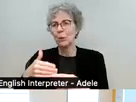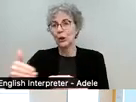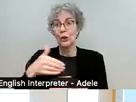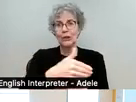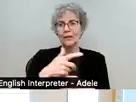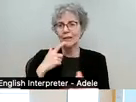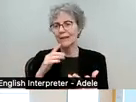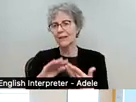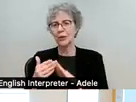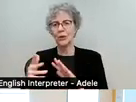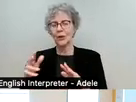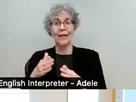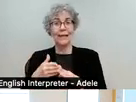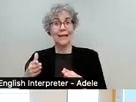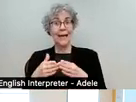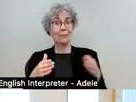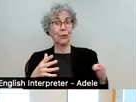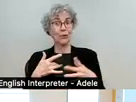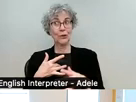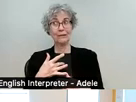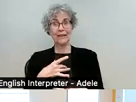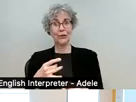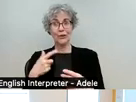are very interested in what we're doing and making sure that